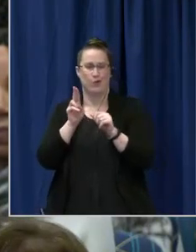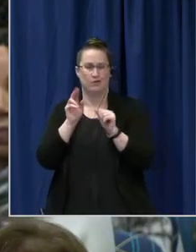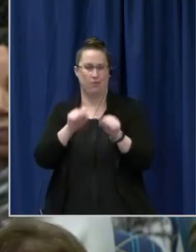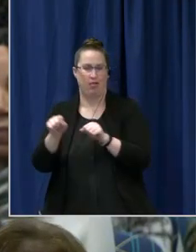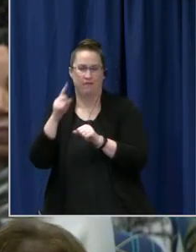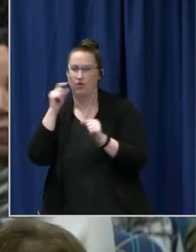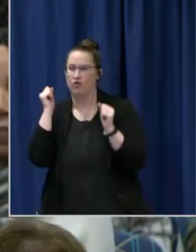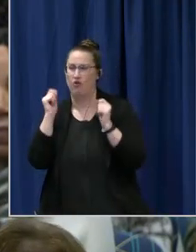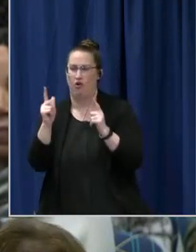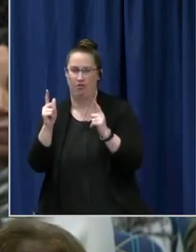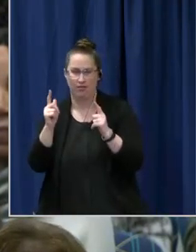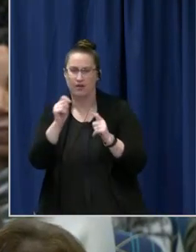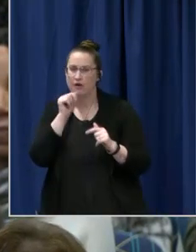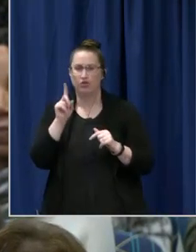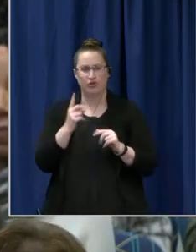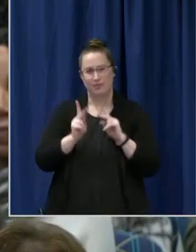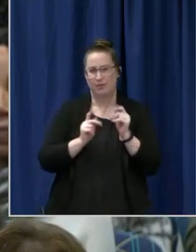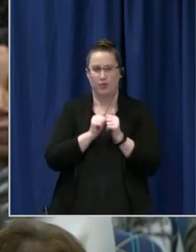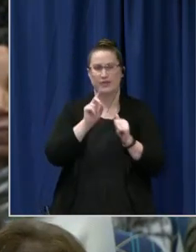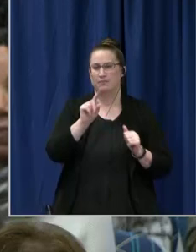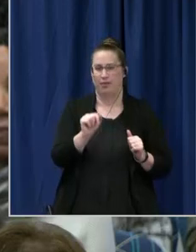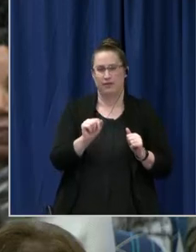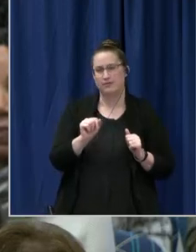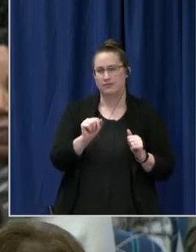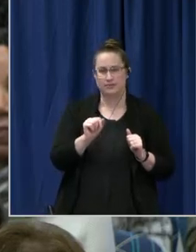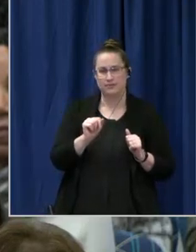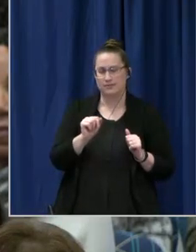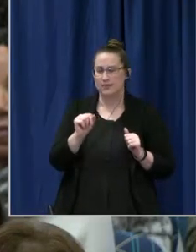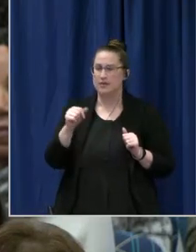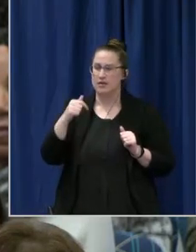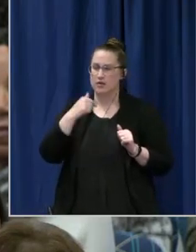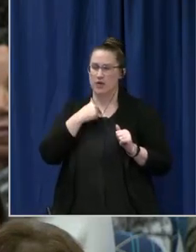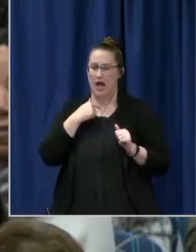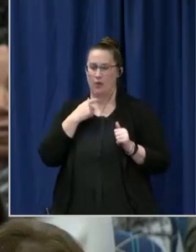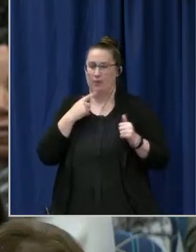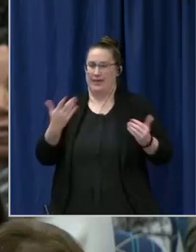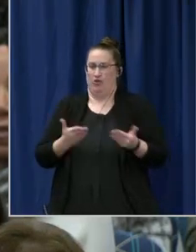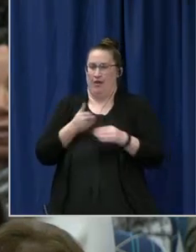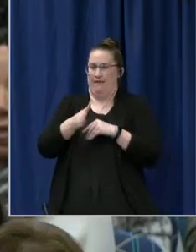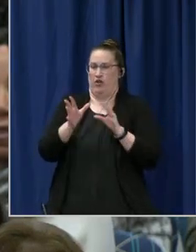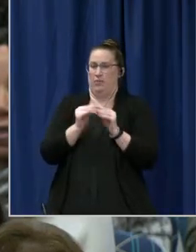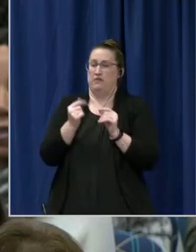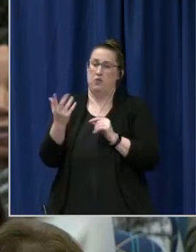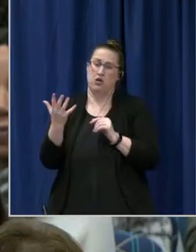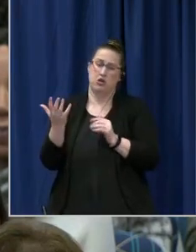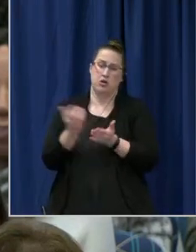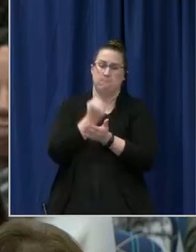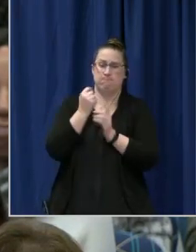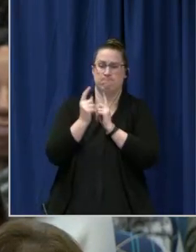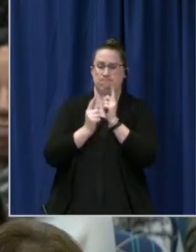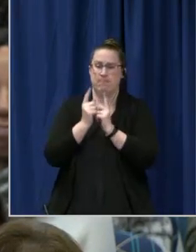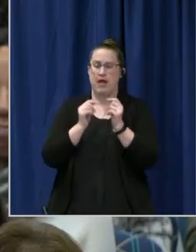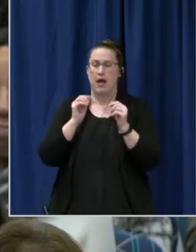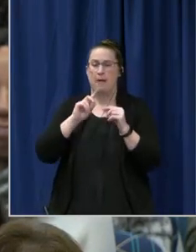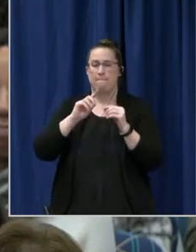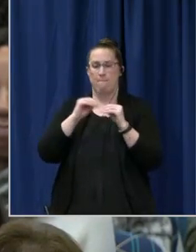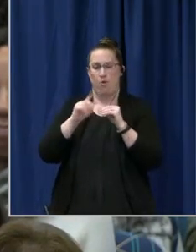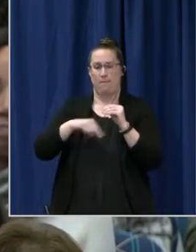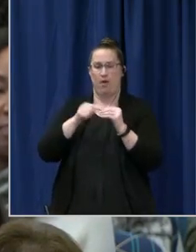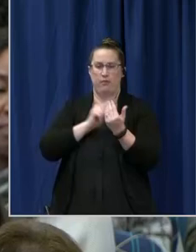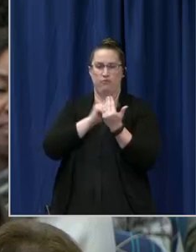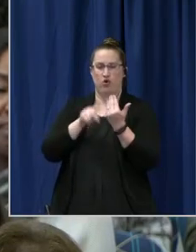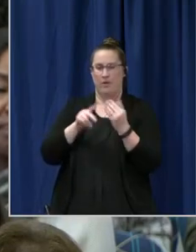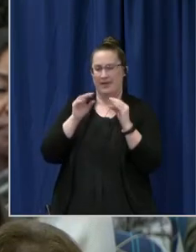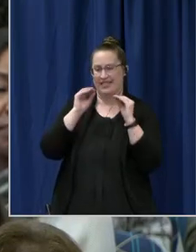everybody, not just for people with disabilities. So I will be around after the meeting if you'd like to talk about Teach Access. I'd love to share some more